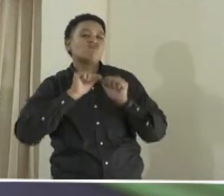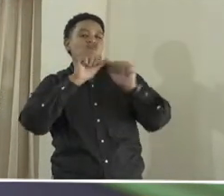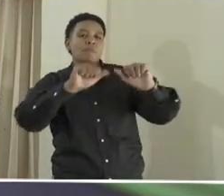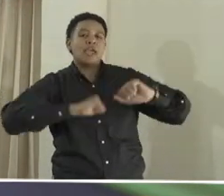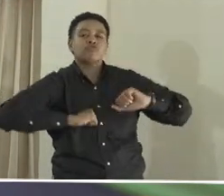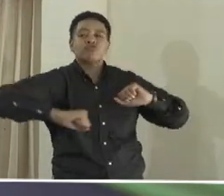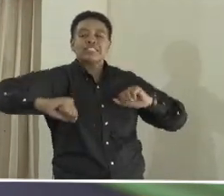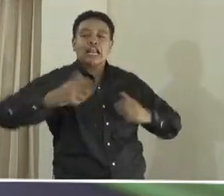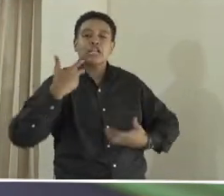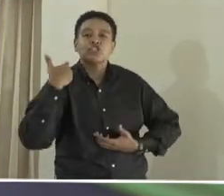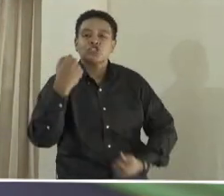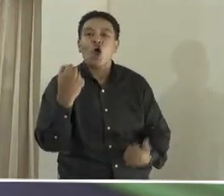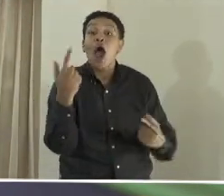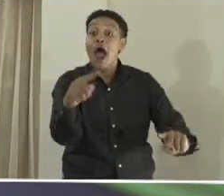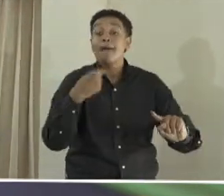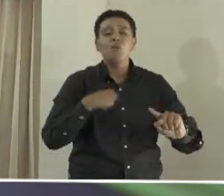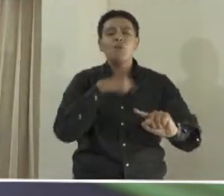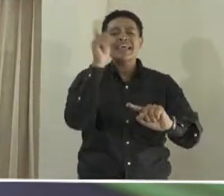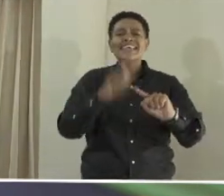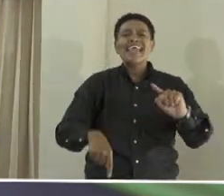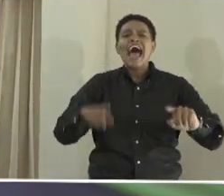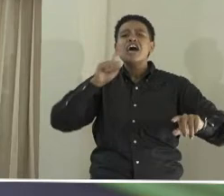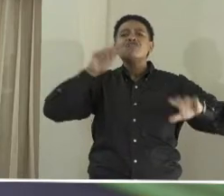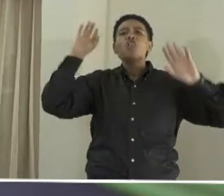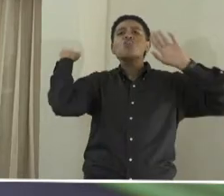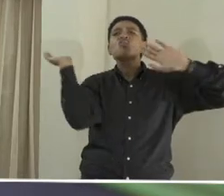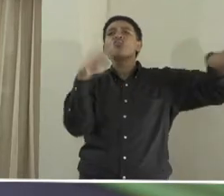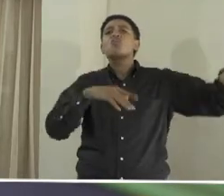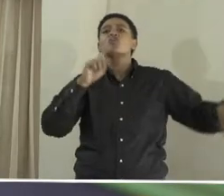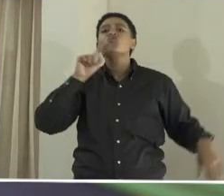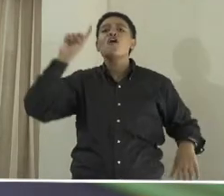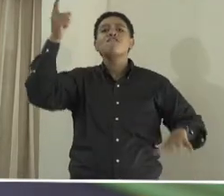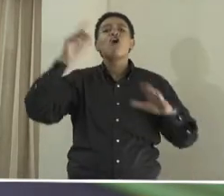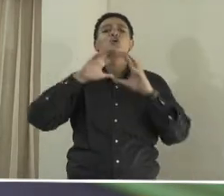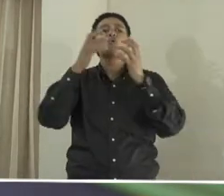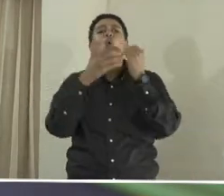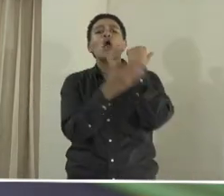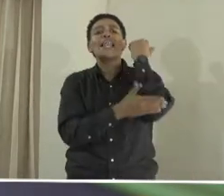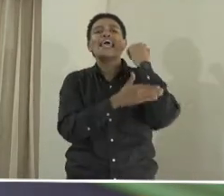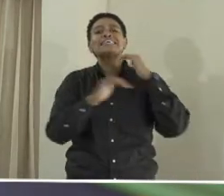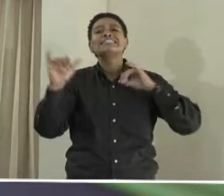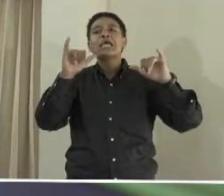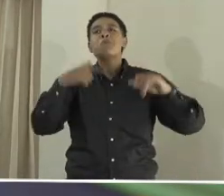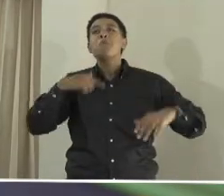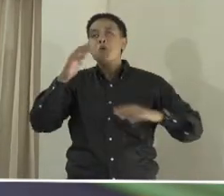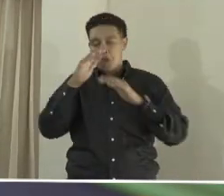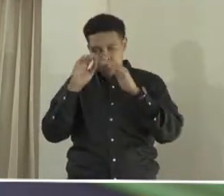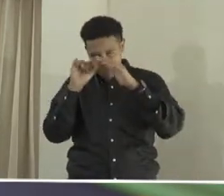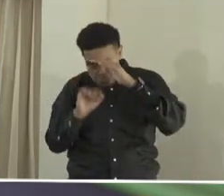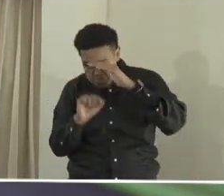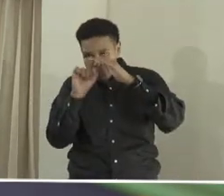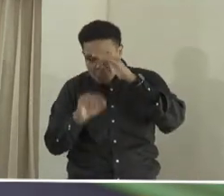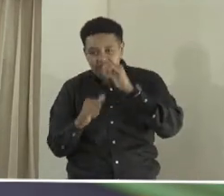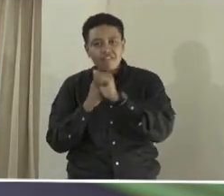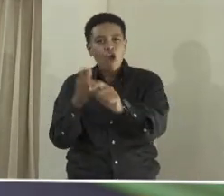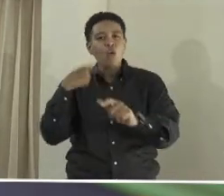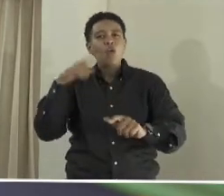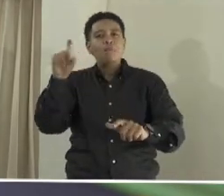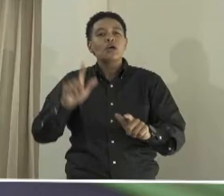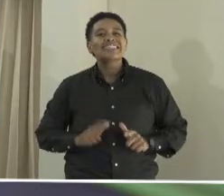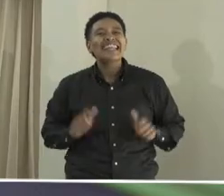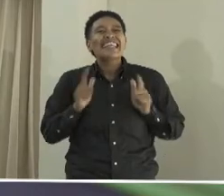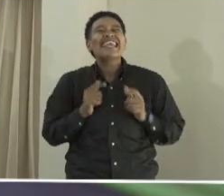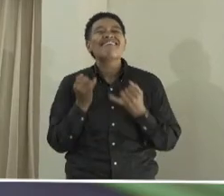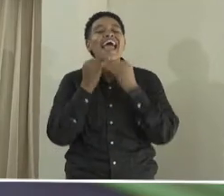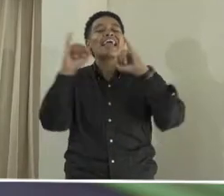and strong. We cannot sell out to the first world nations. We must live as an independent